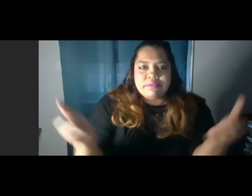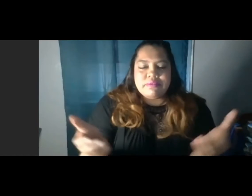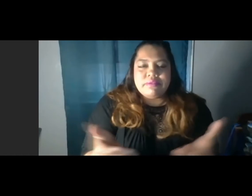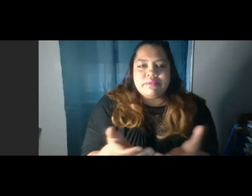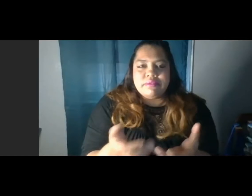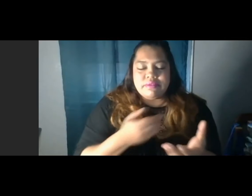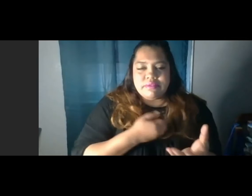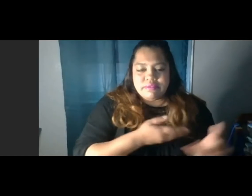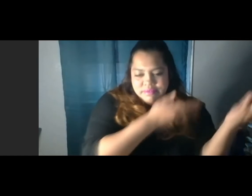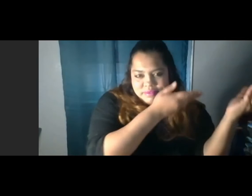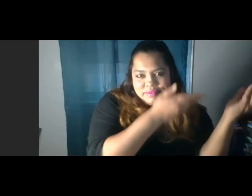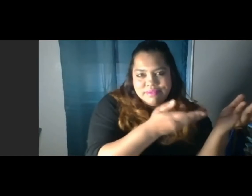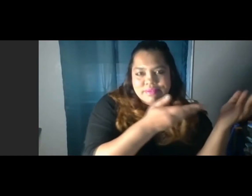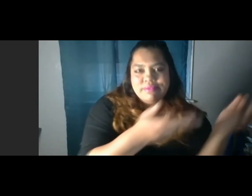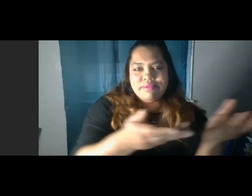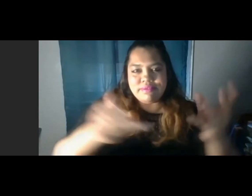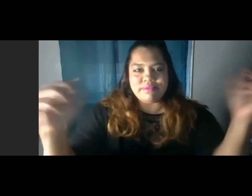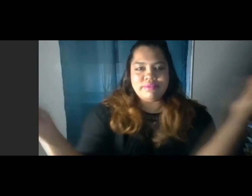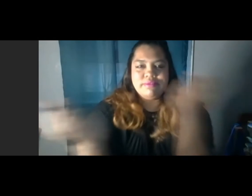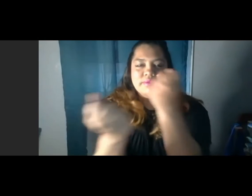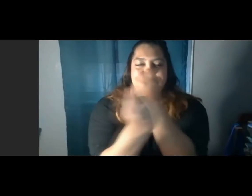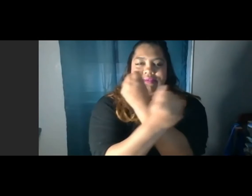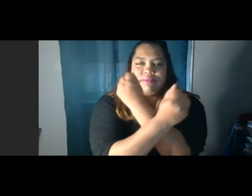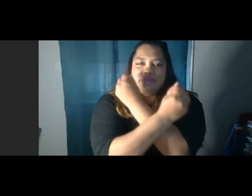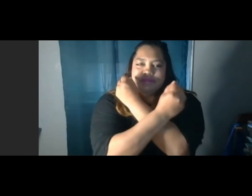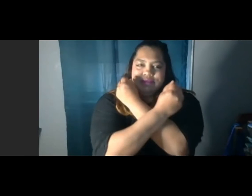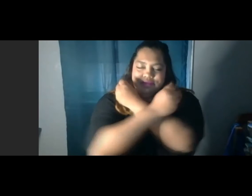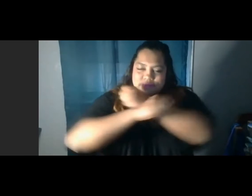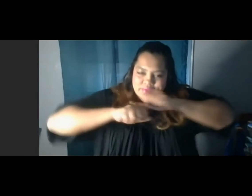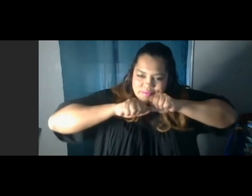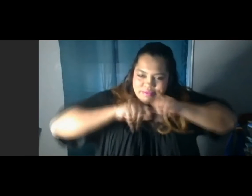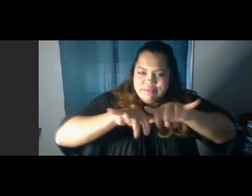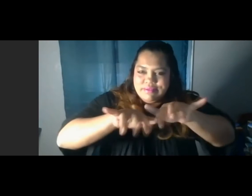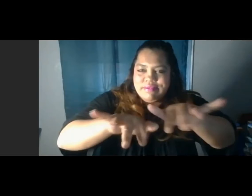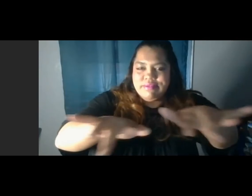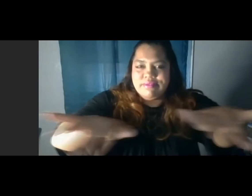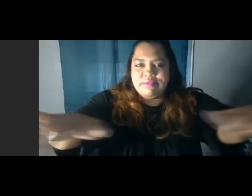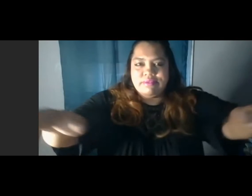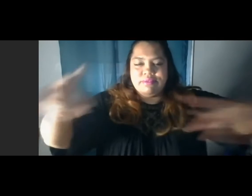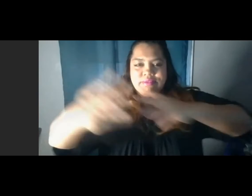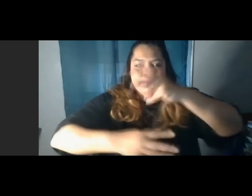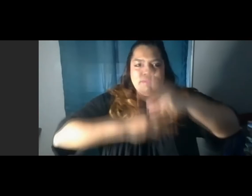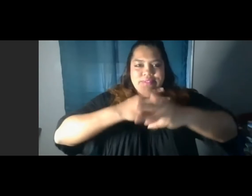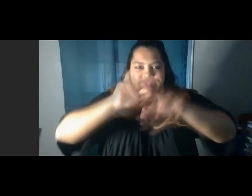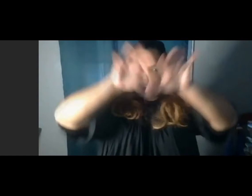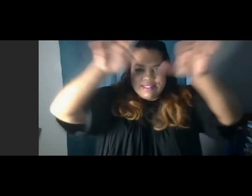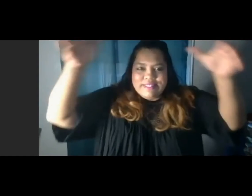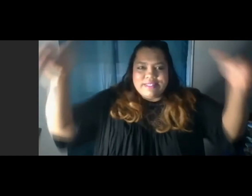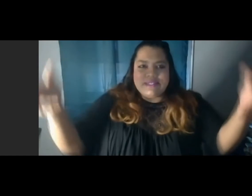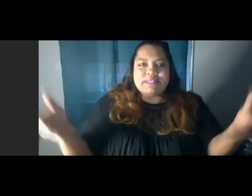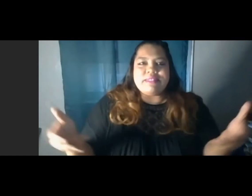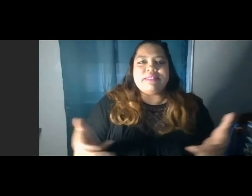I'm sending love all over the world.